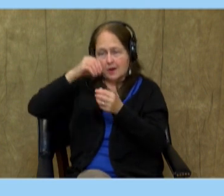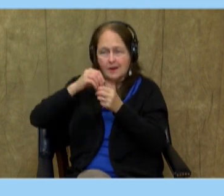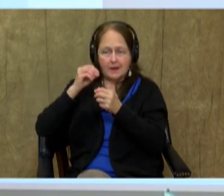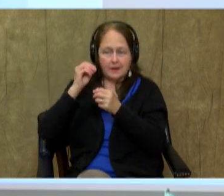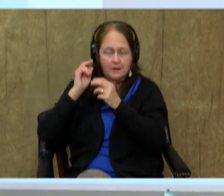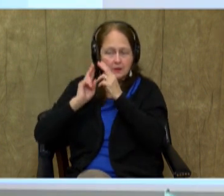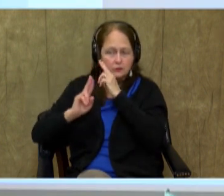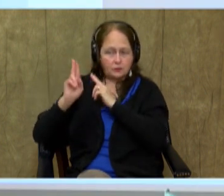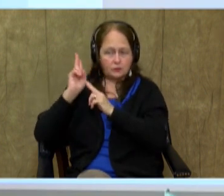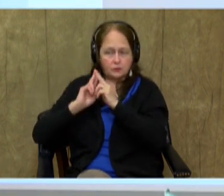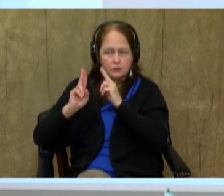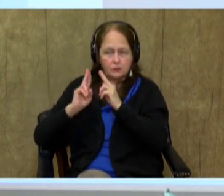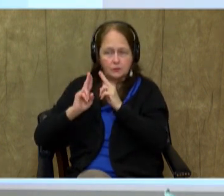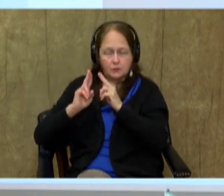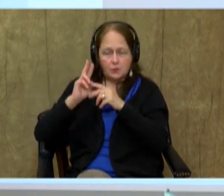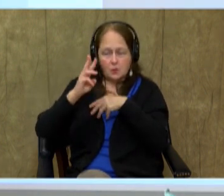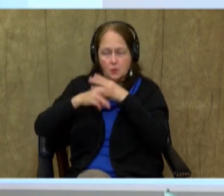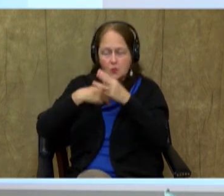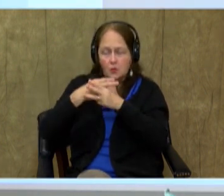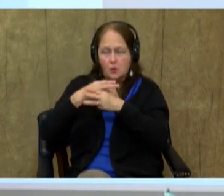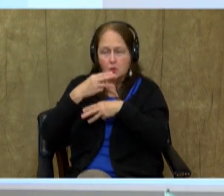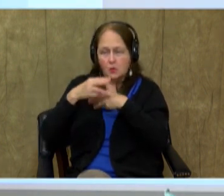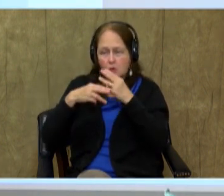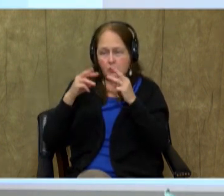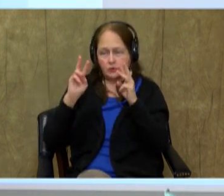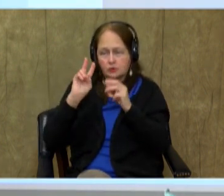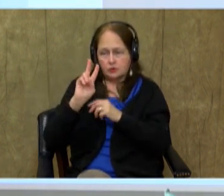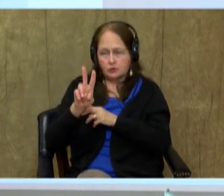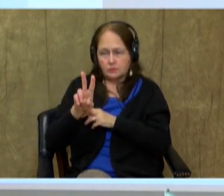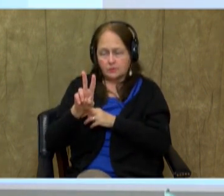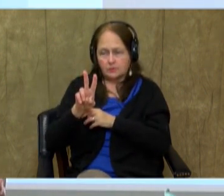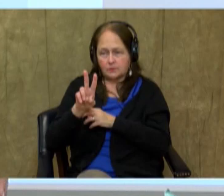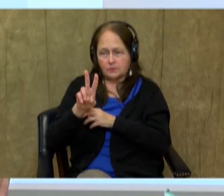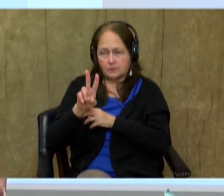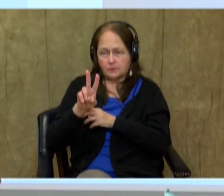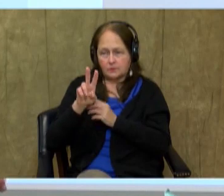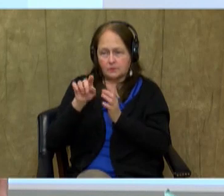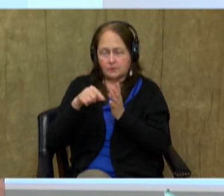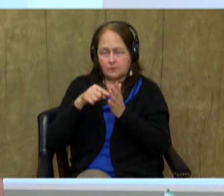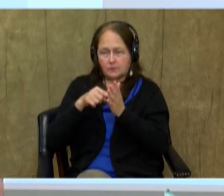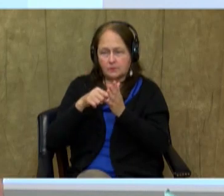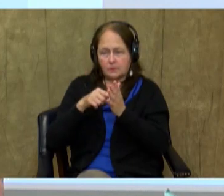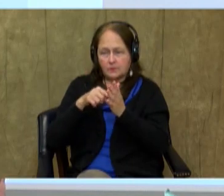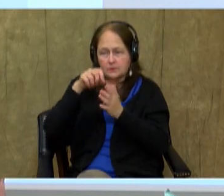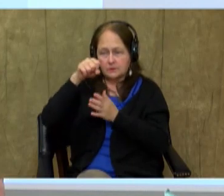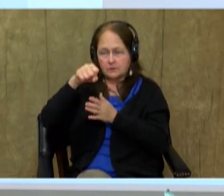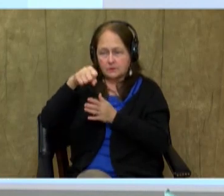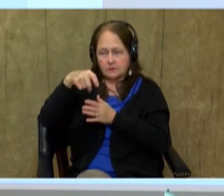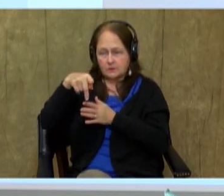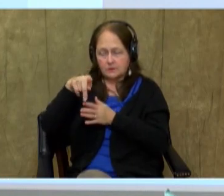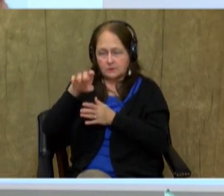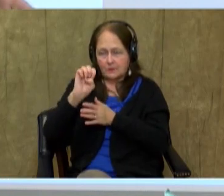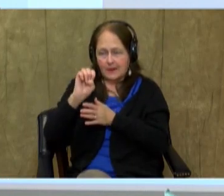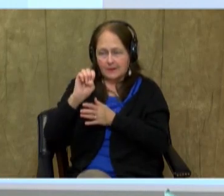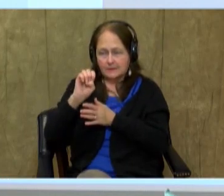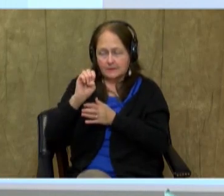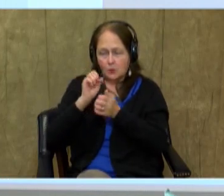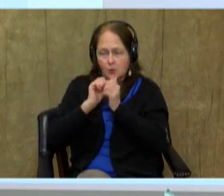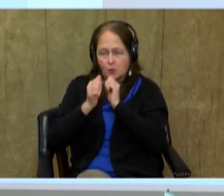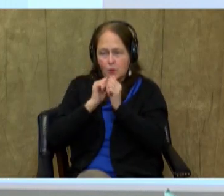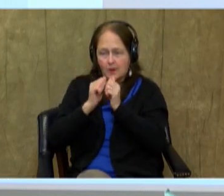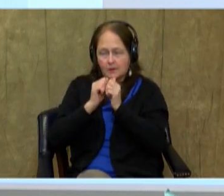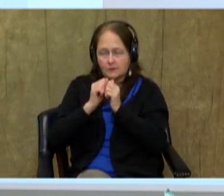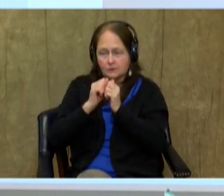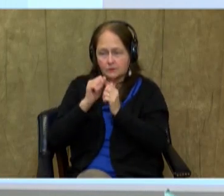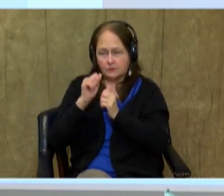minute. Coming out of World War II, there was a space race between the Soviets and the United